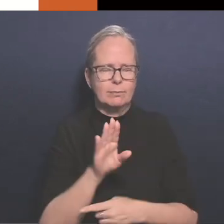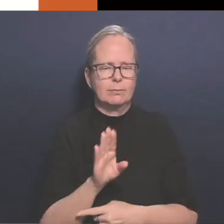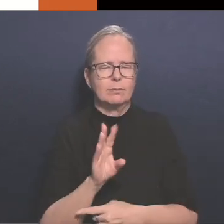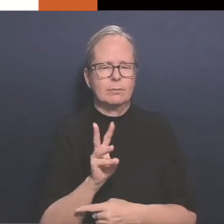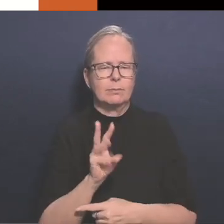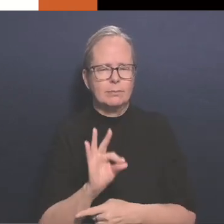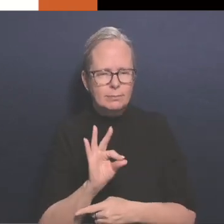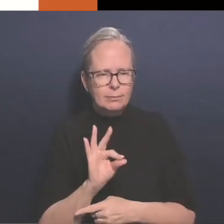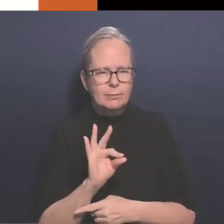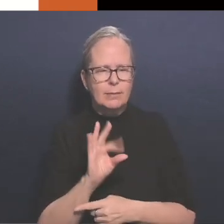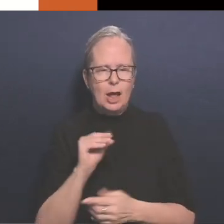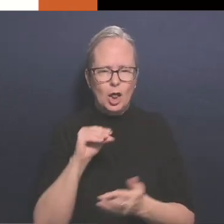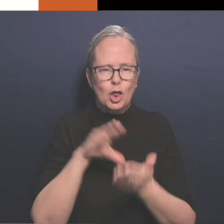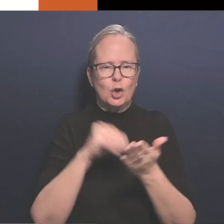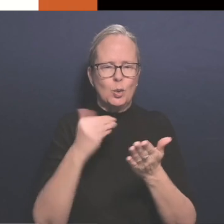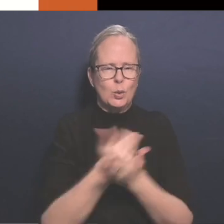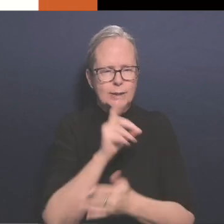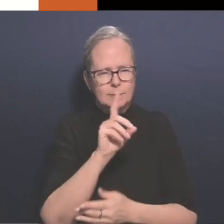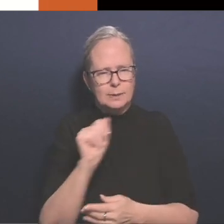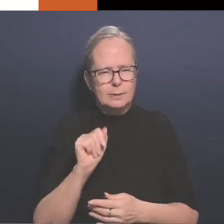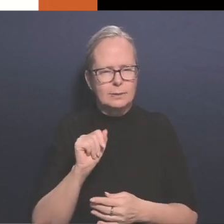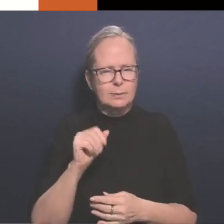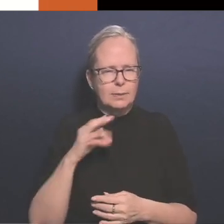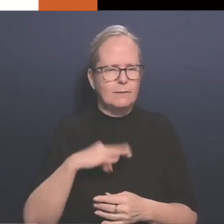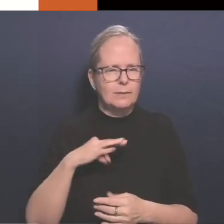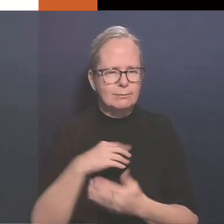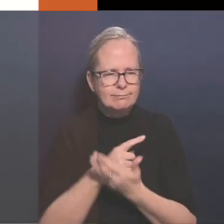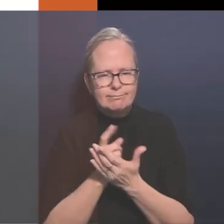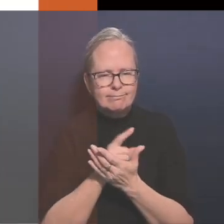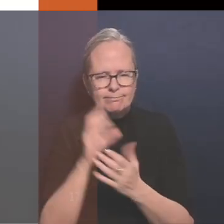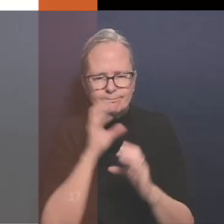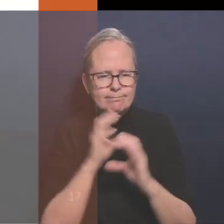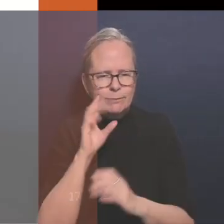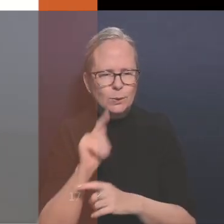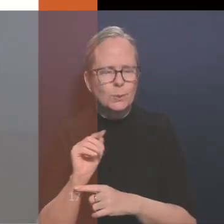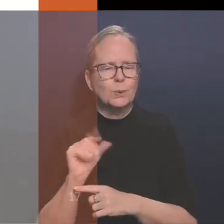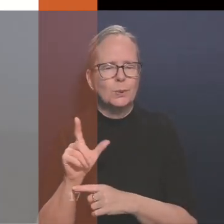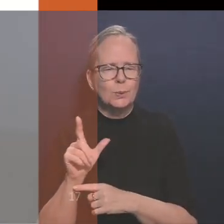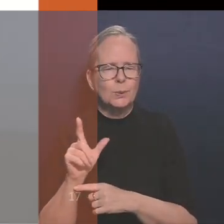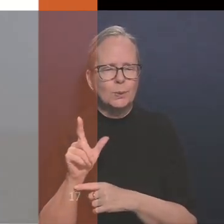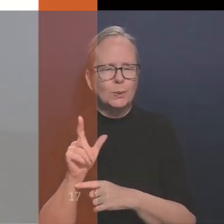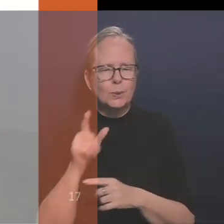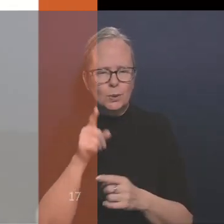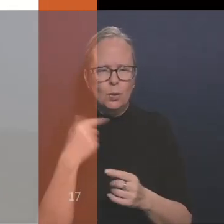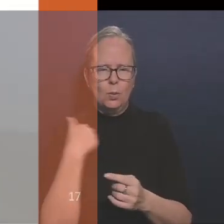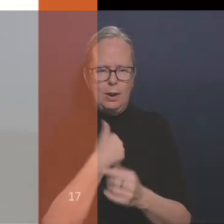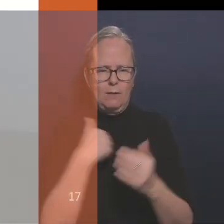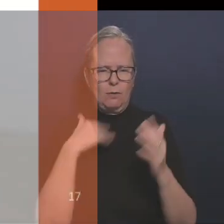and enjoy the rest of your day. Thank you. Thank you, everyone.